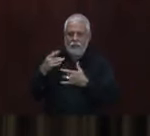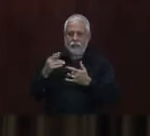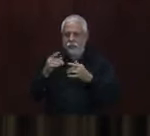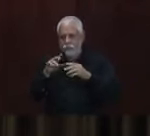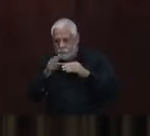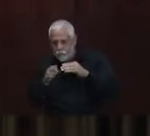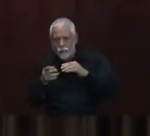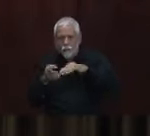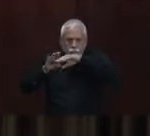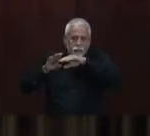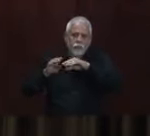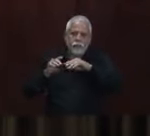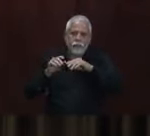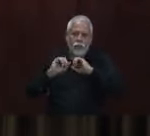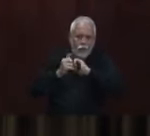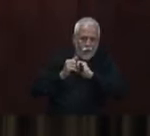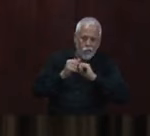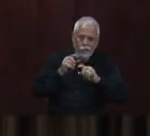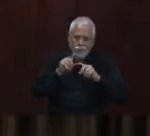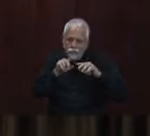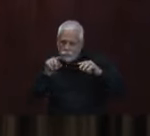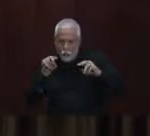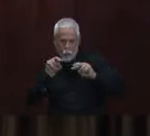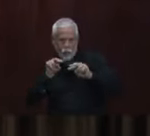you accelerating in one way or another.